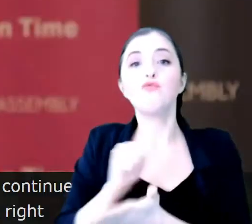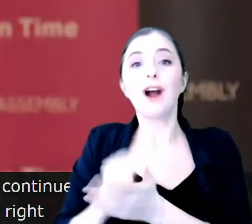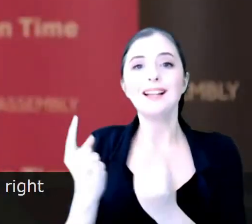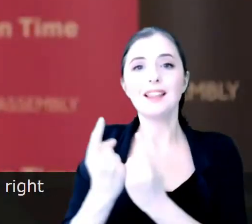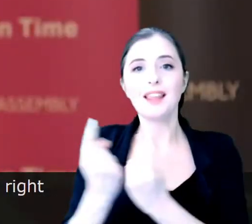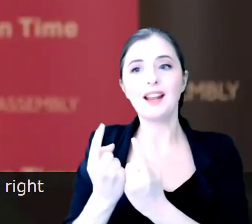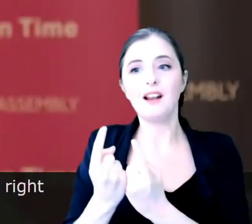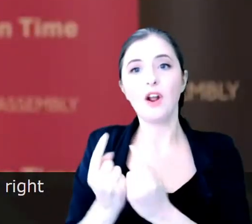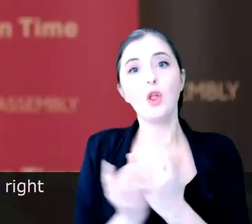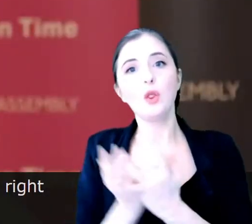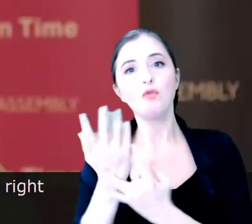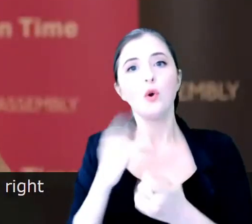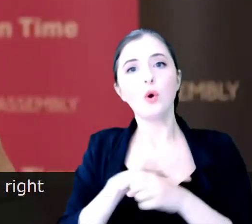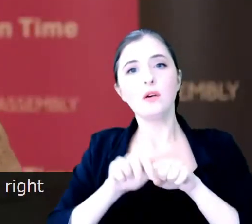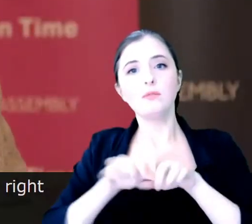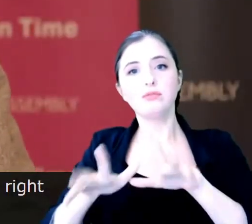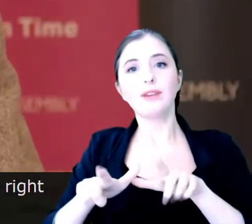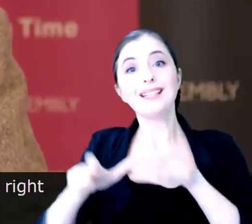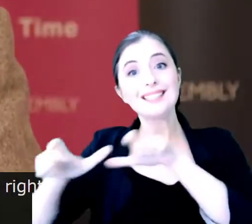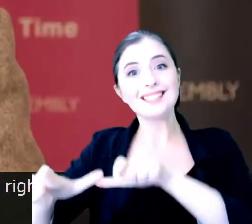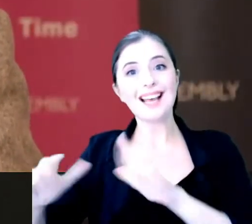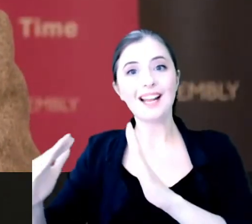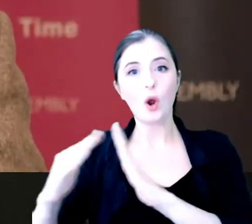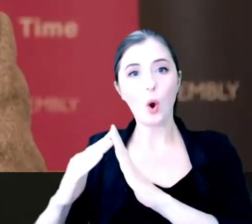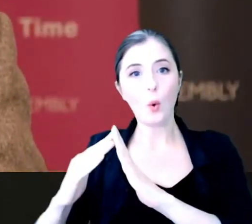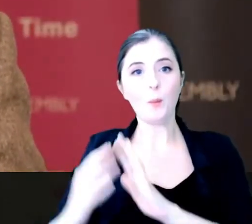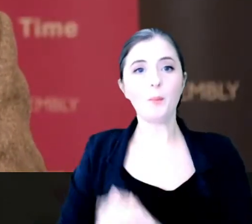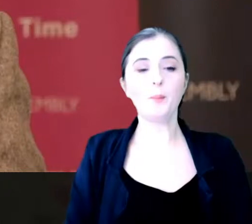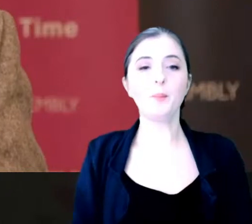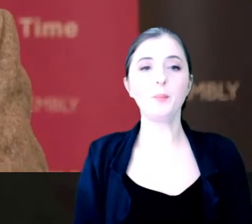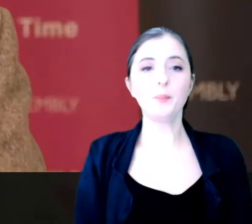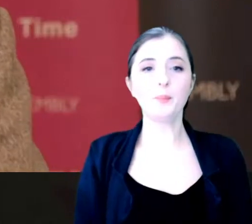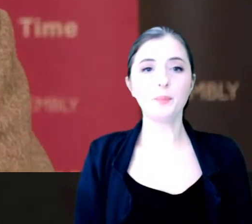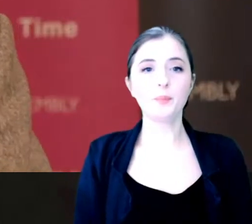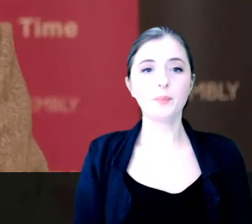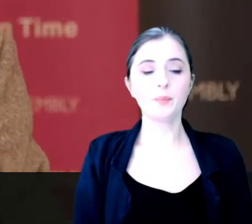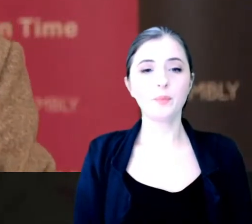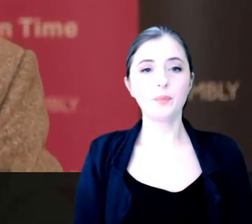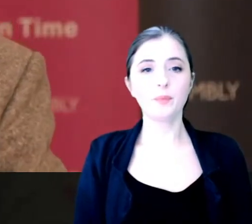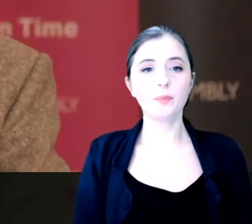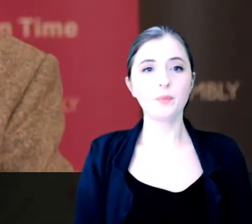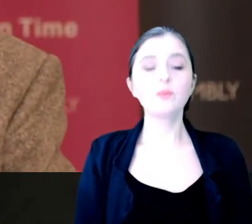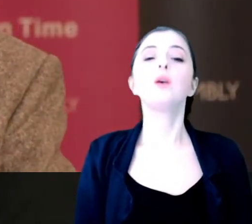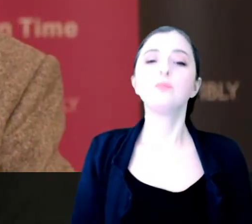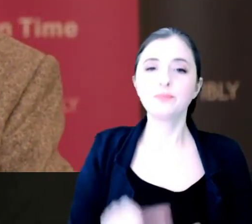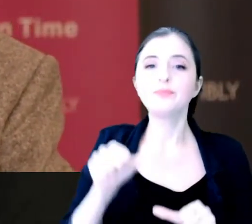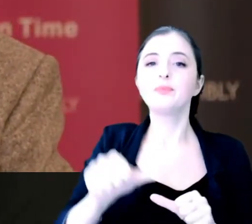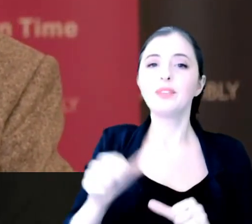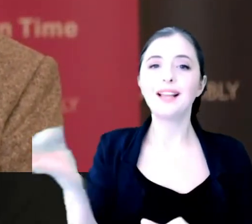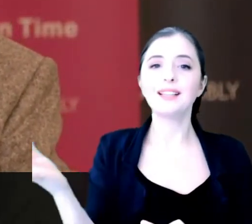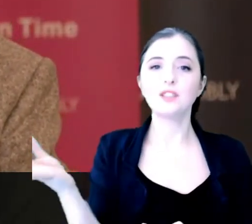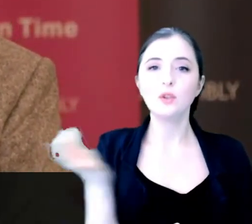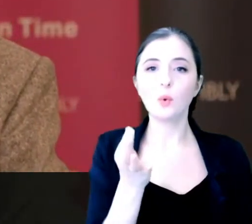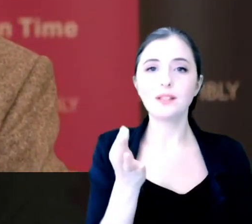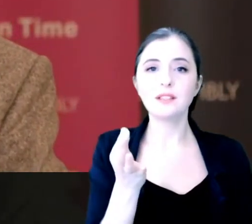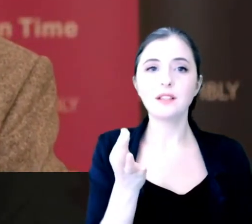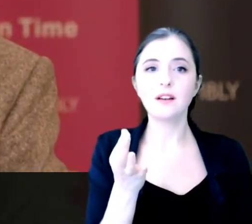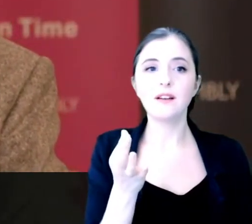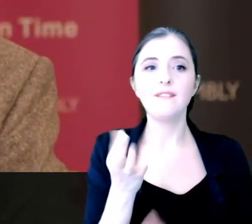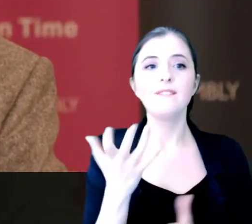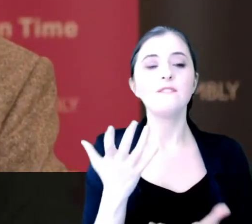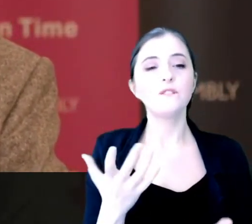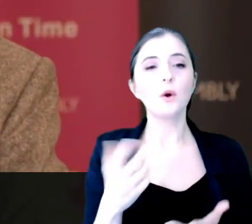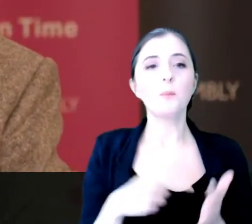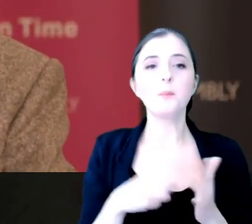Thank you. Let's move on to the next question, which is from Tim Root. He's